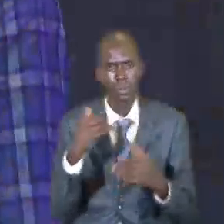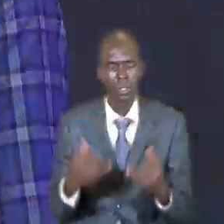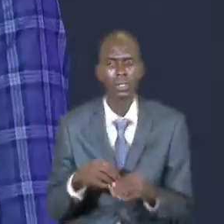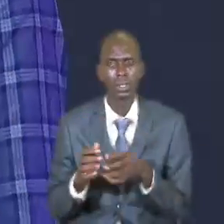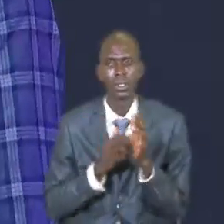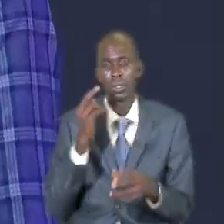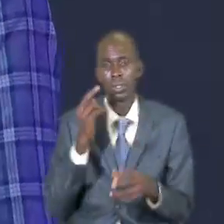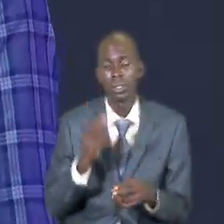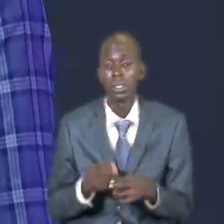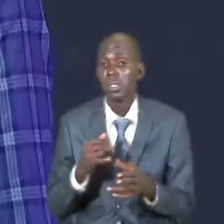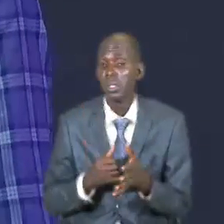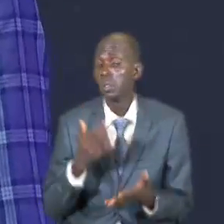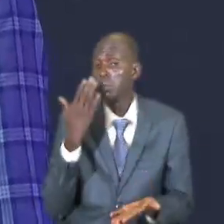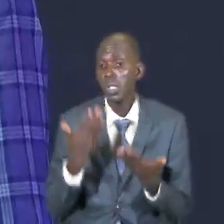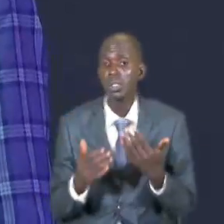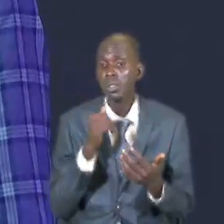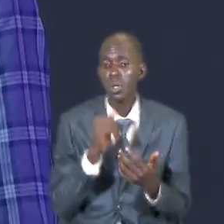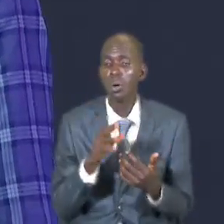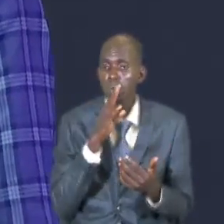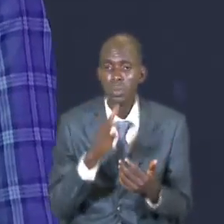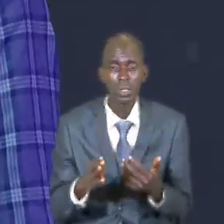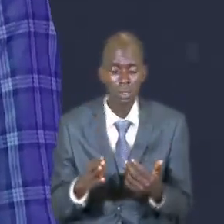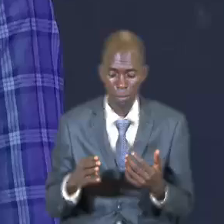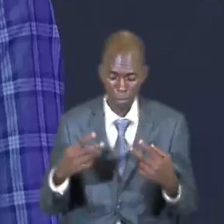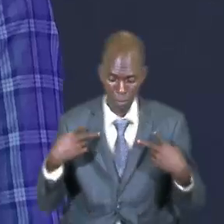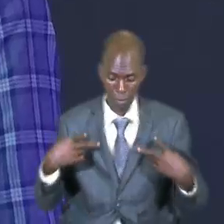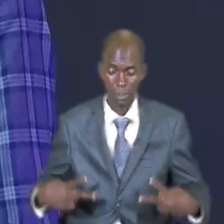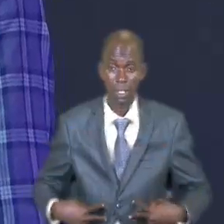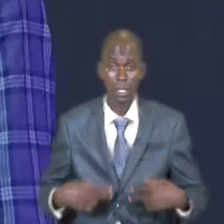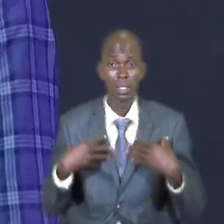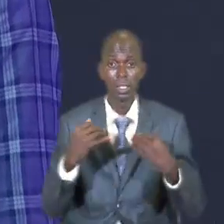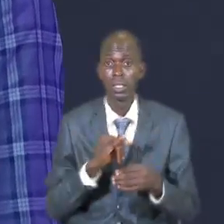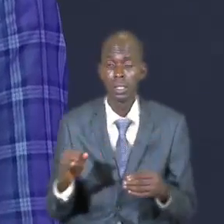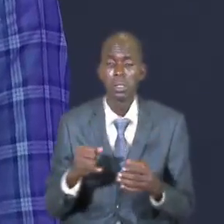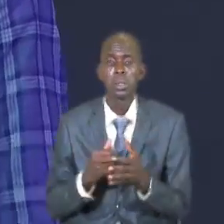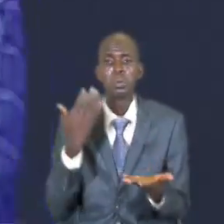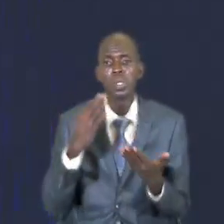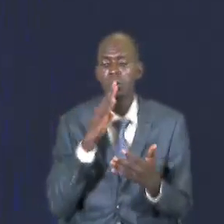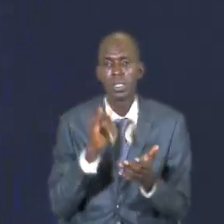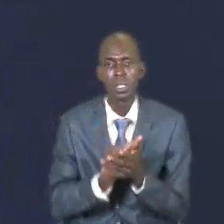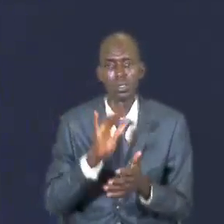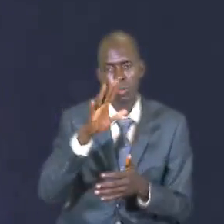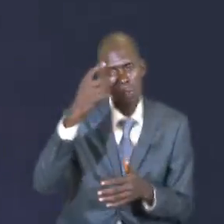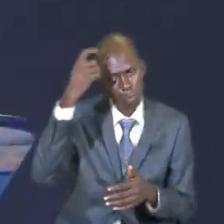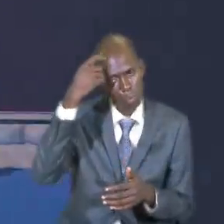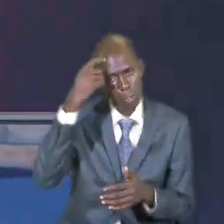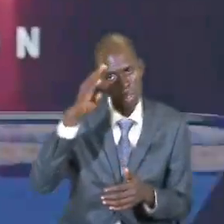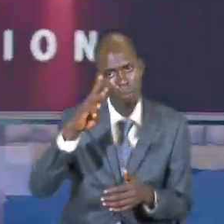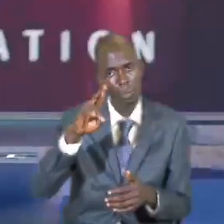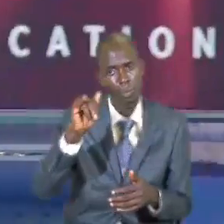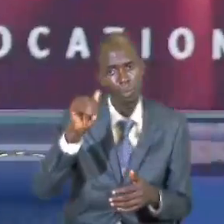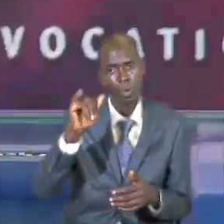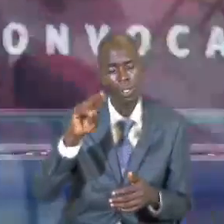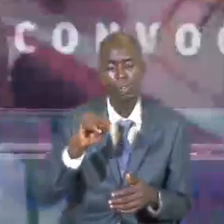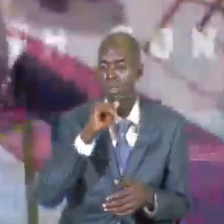may be that the brain is not functioning the way it ought to function. Sir, I don't